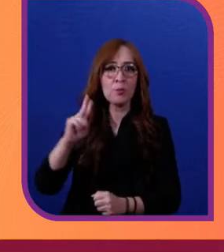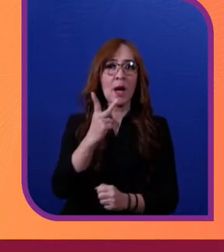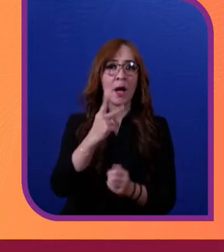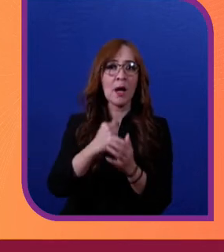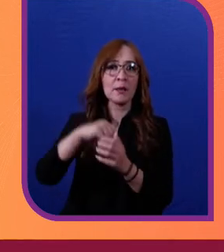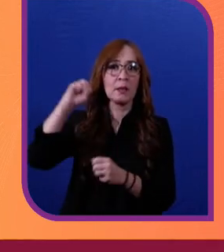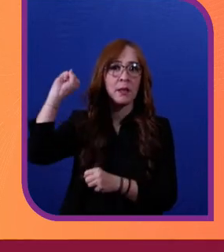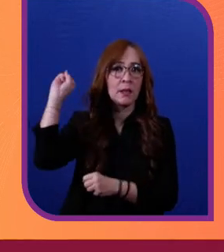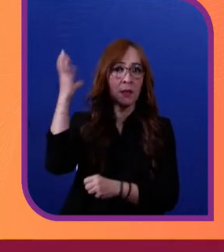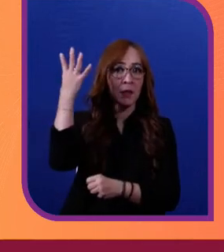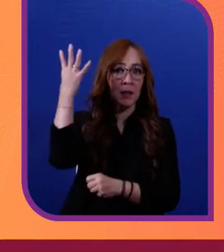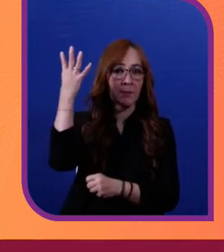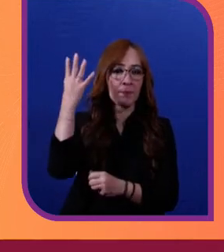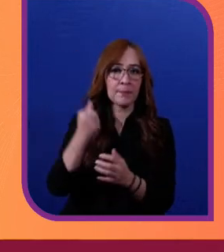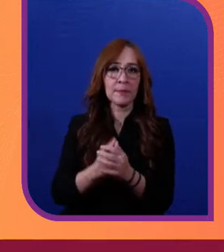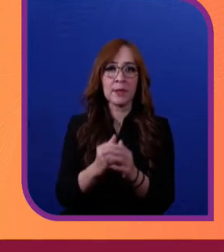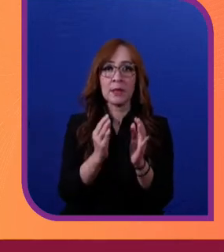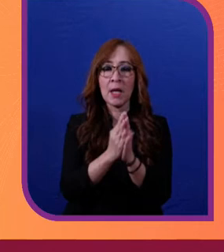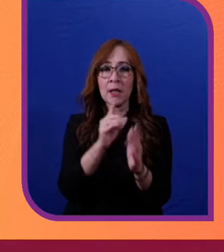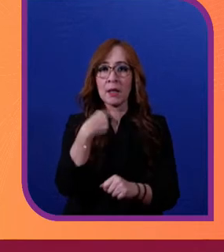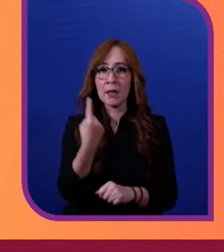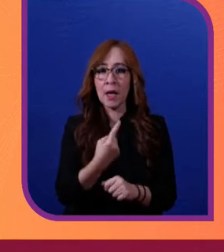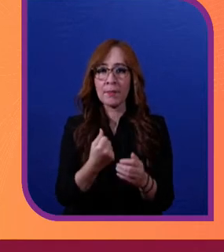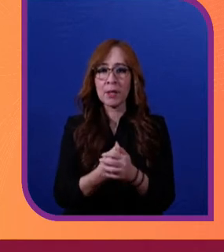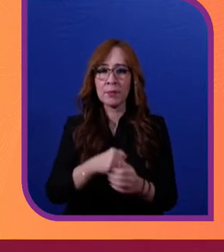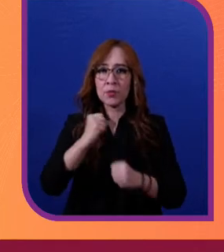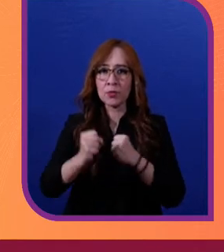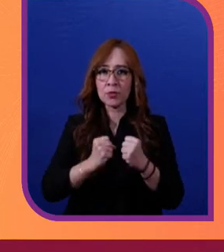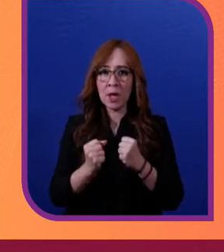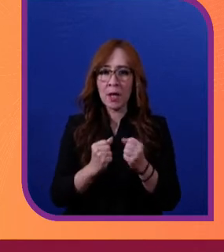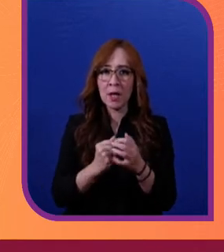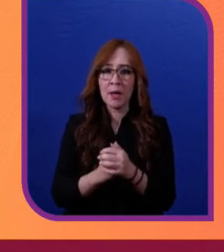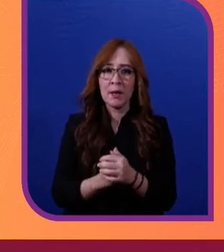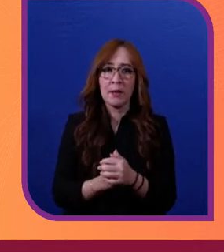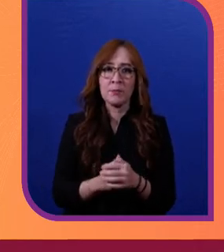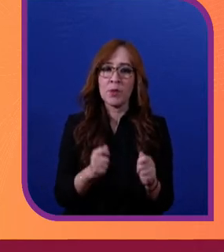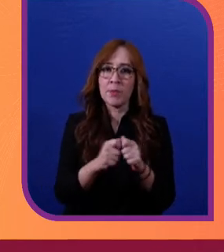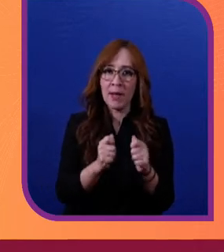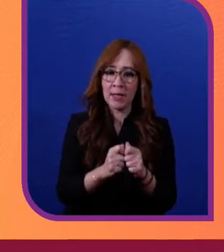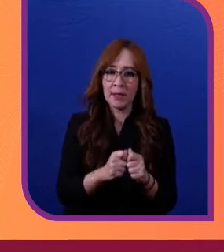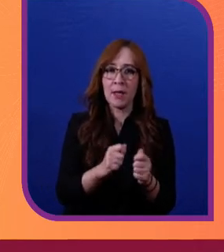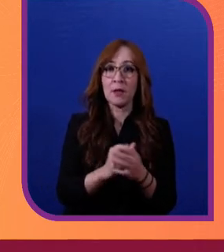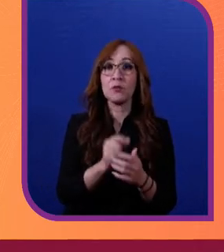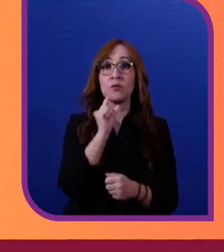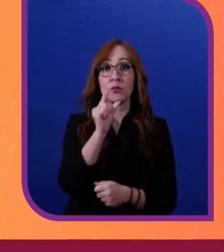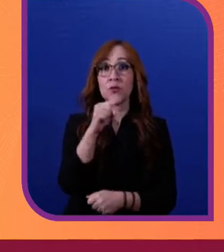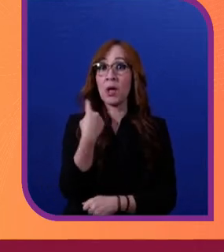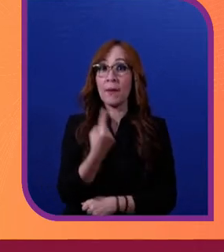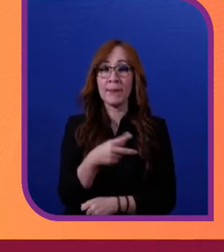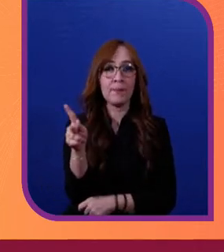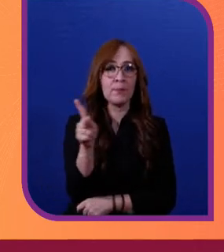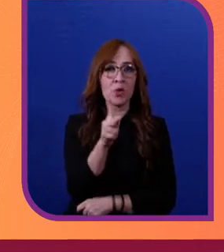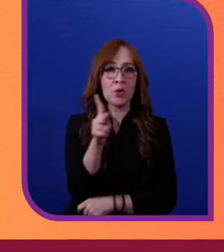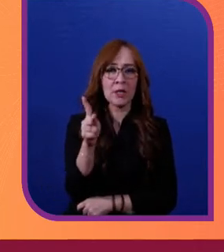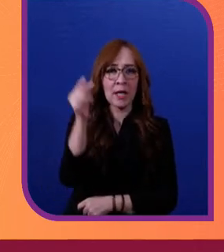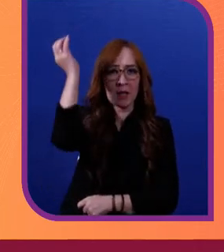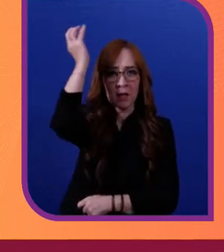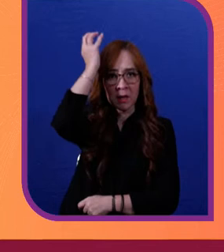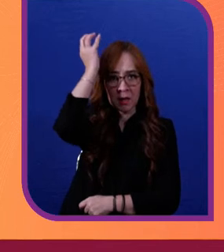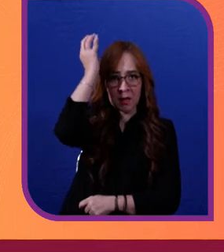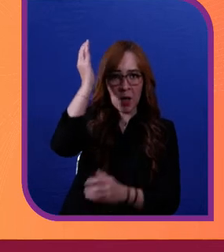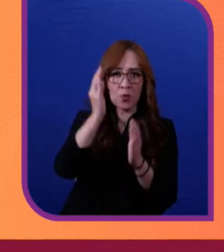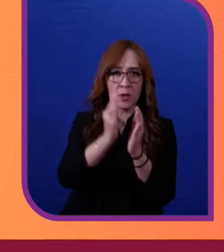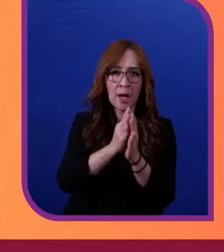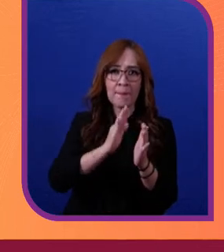mitigation software software projects that are Green essence ini would